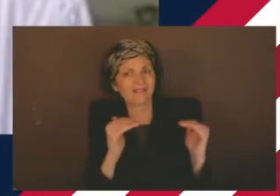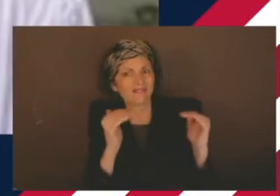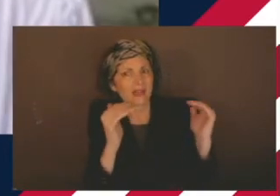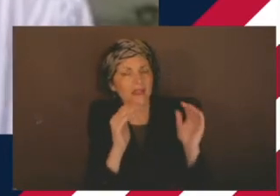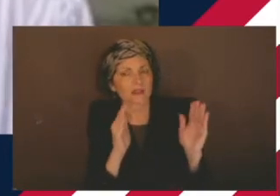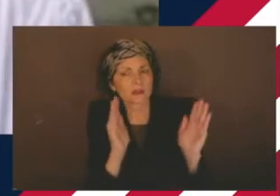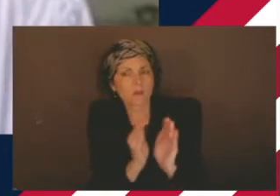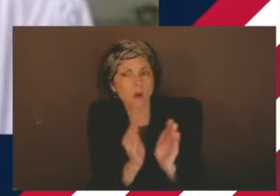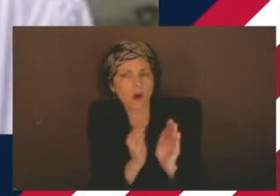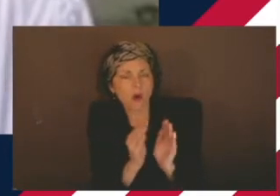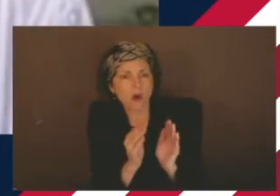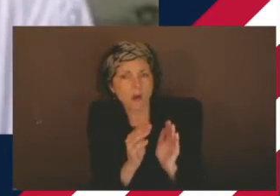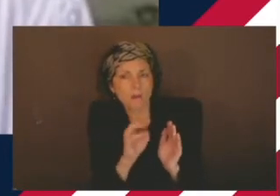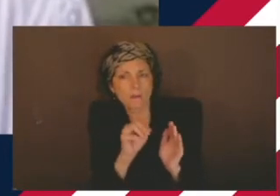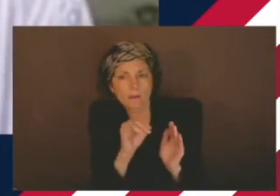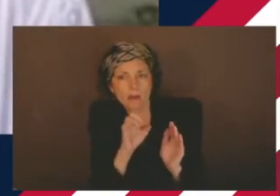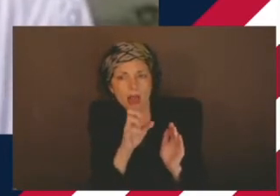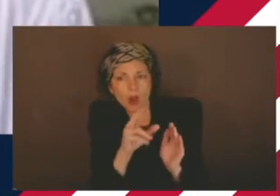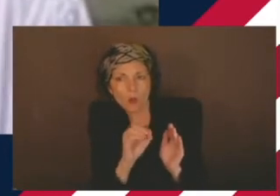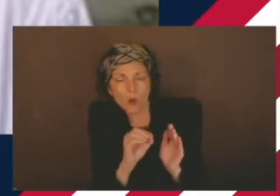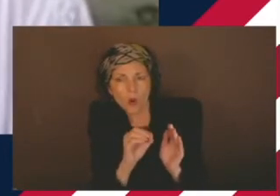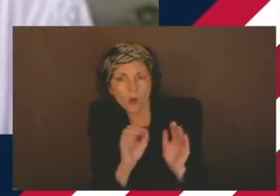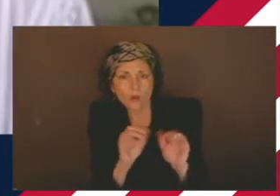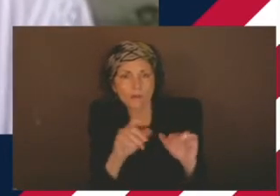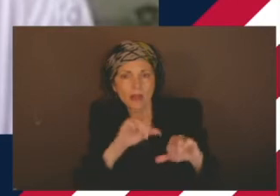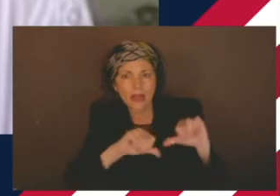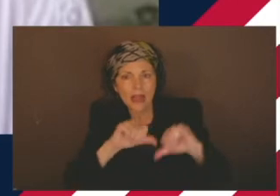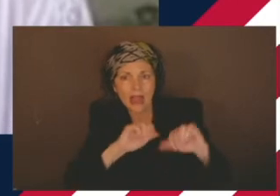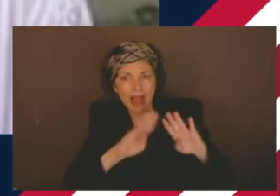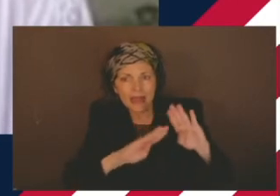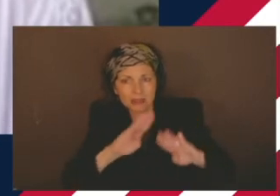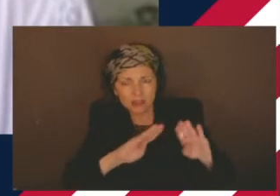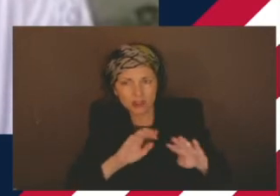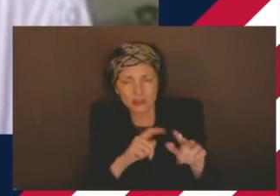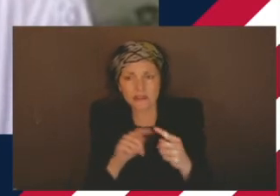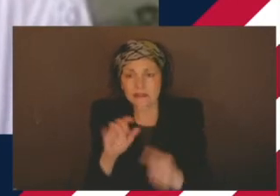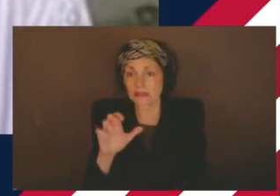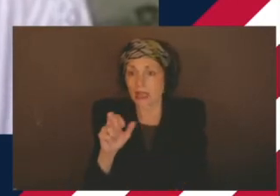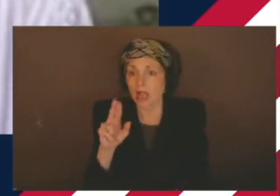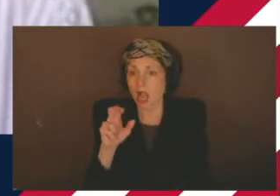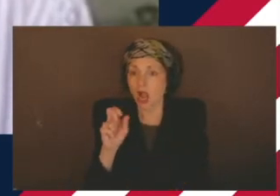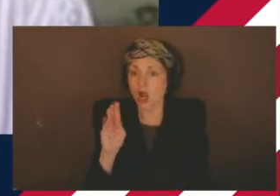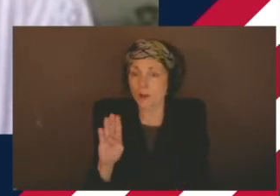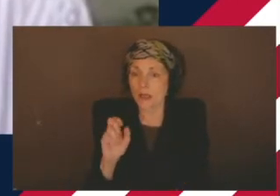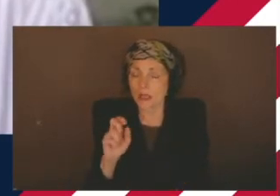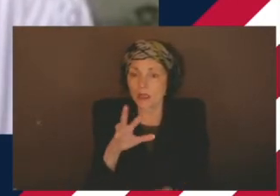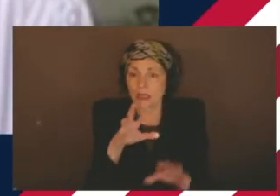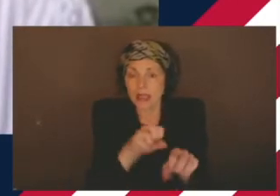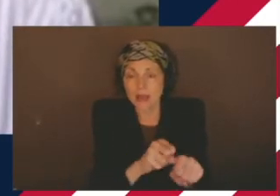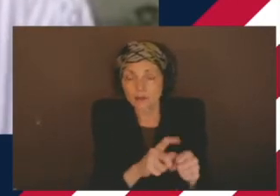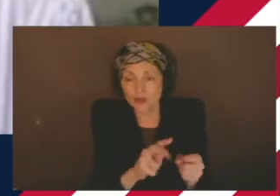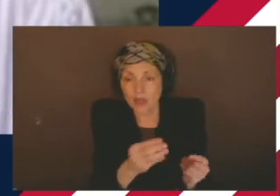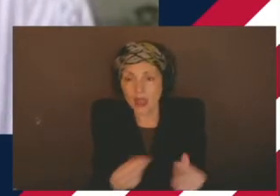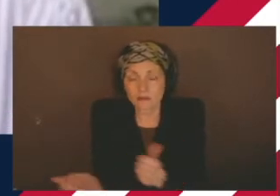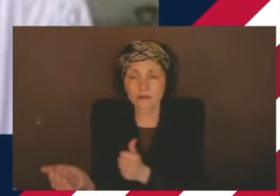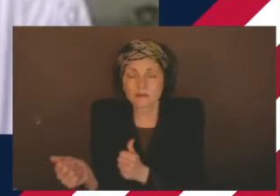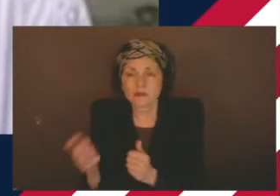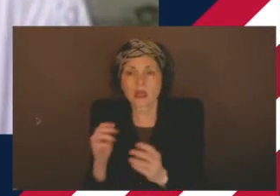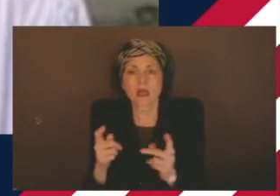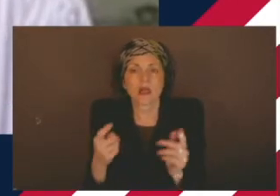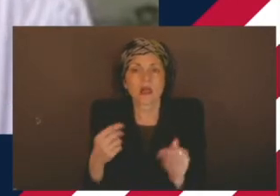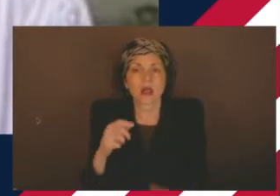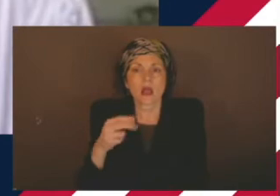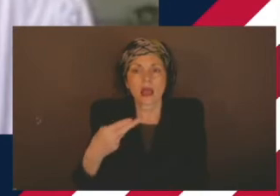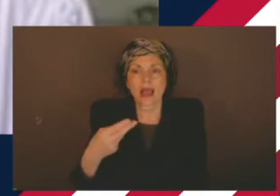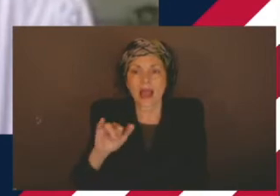nuclear technologies, both fission and fusion, carbon capture, utilization, and sequestration at large scale, hydrogen,